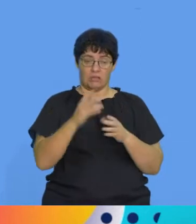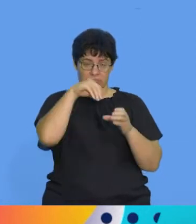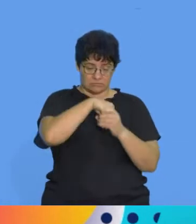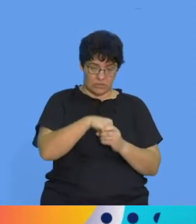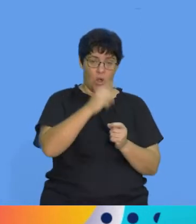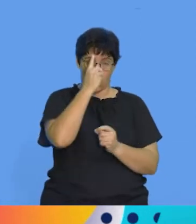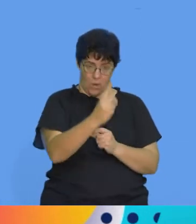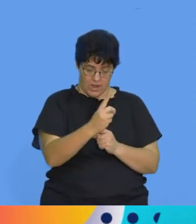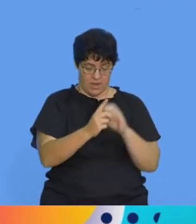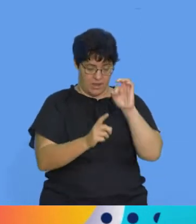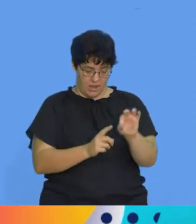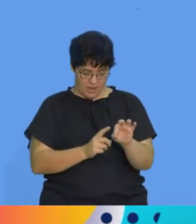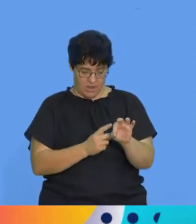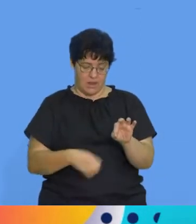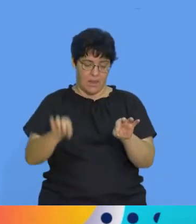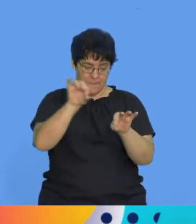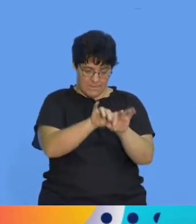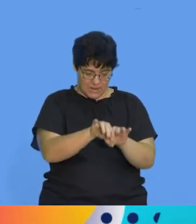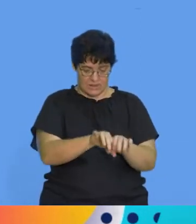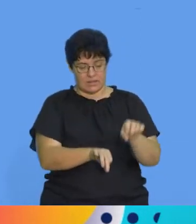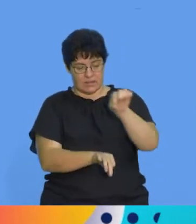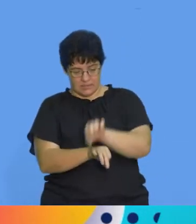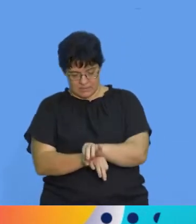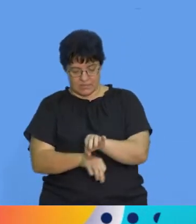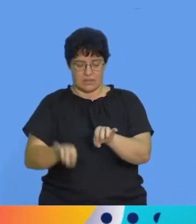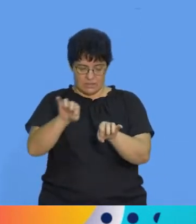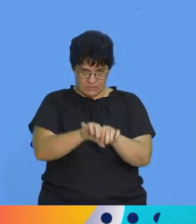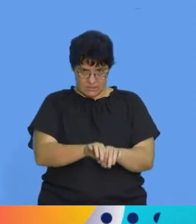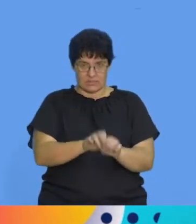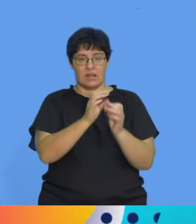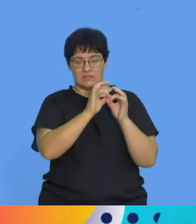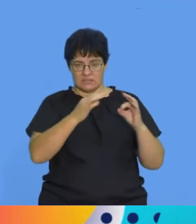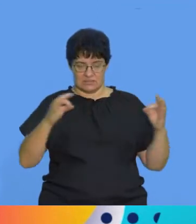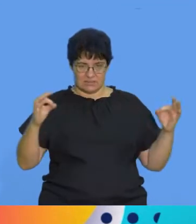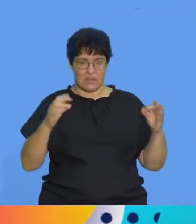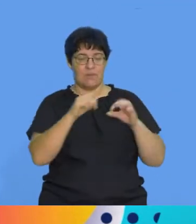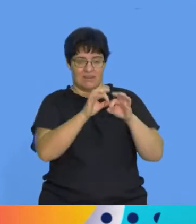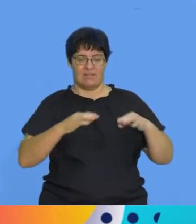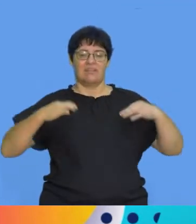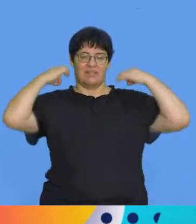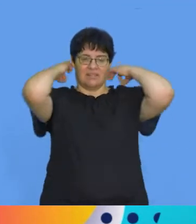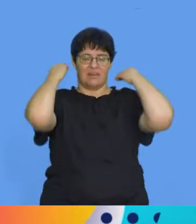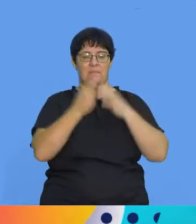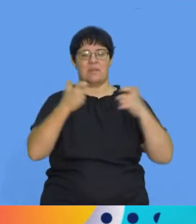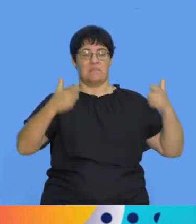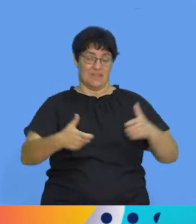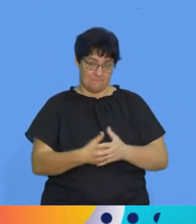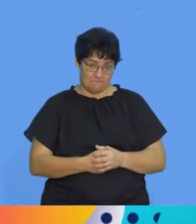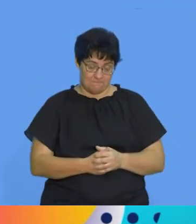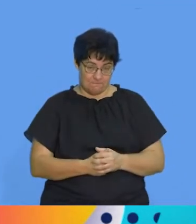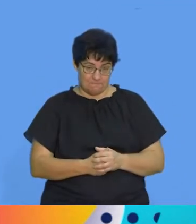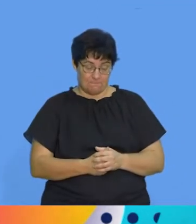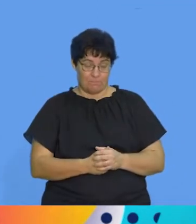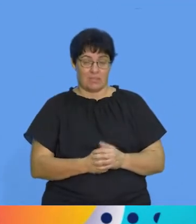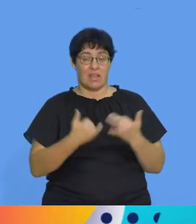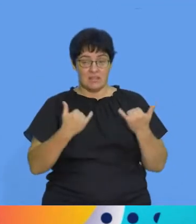putting one single bead to one single bead and joining it up to get something larger. Okay, now